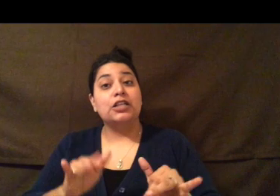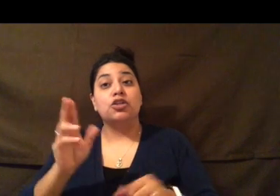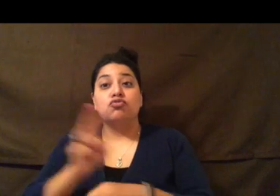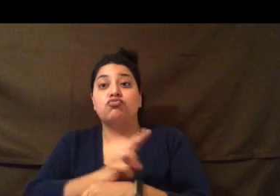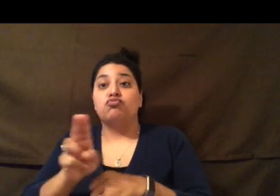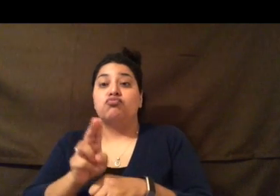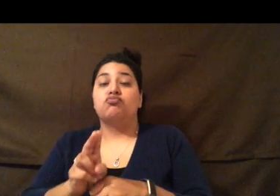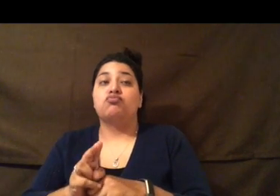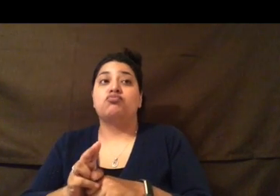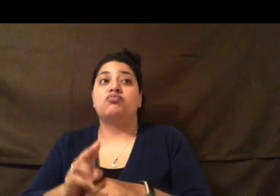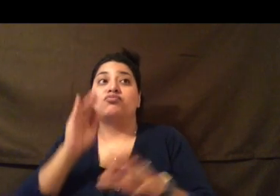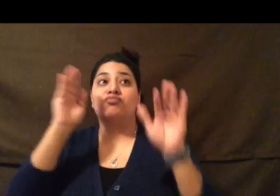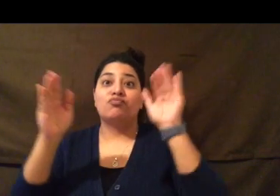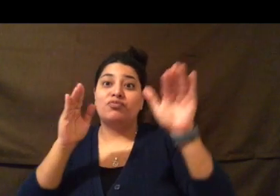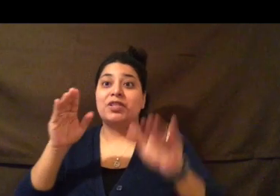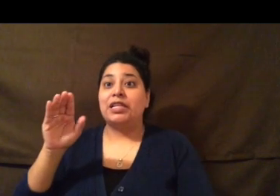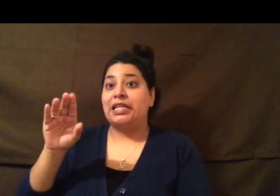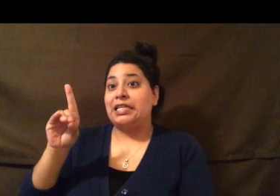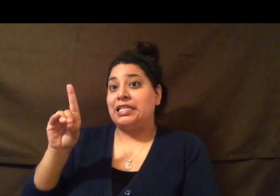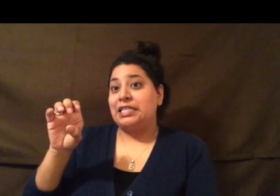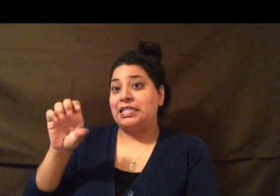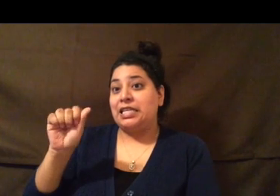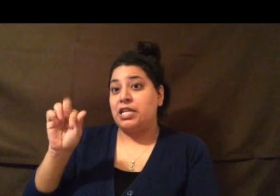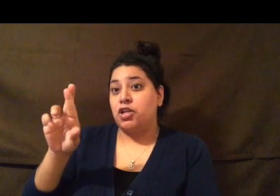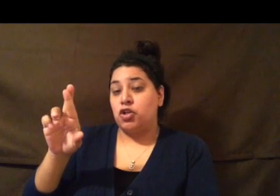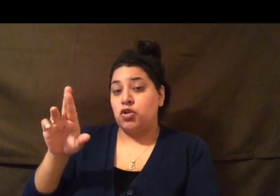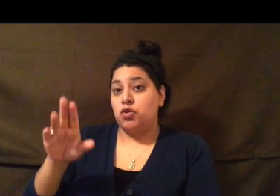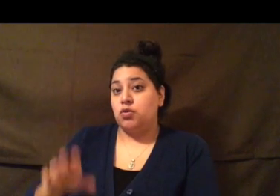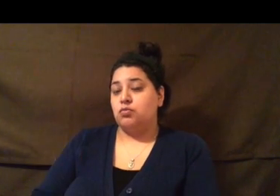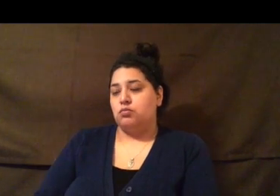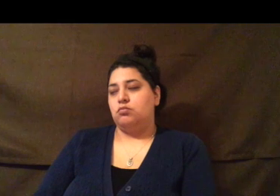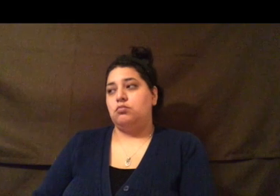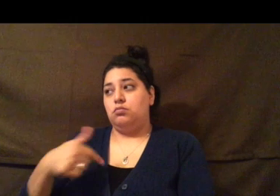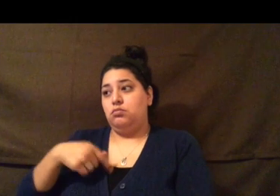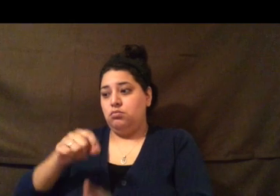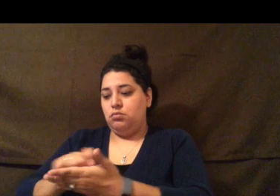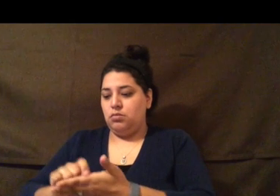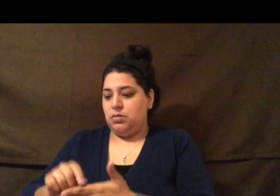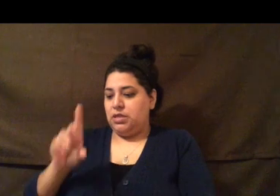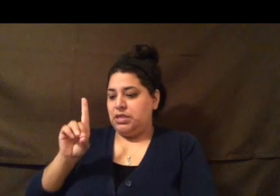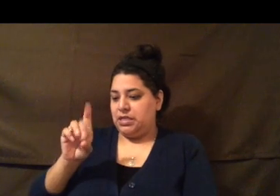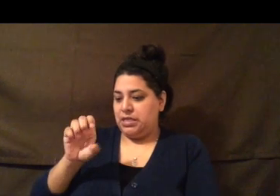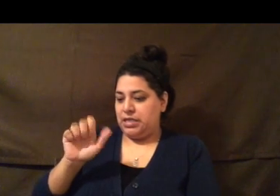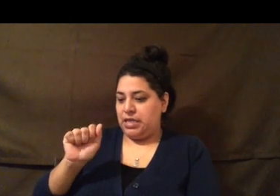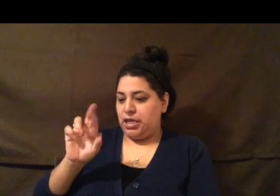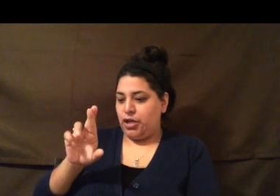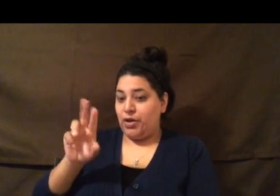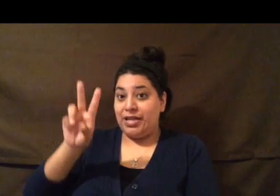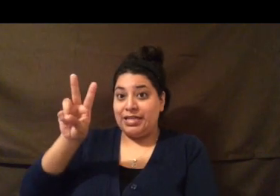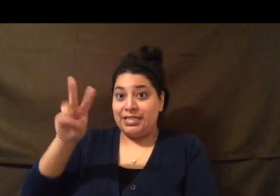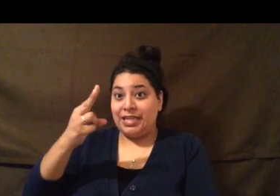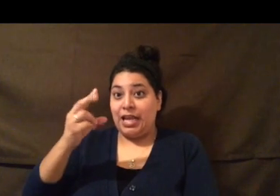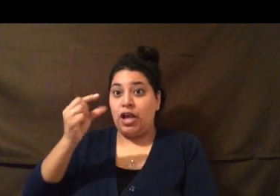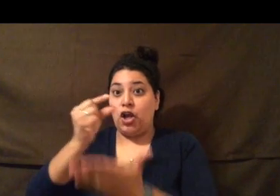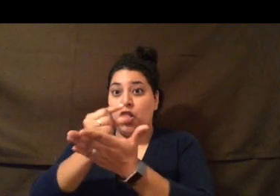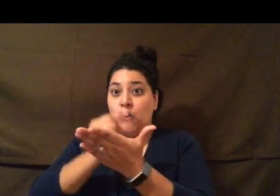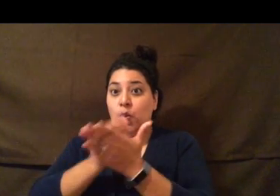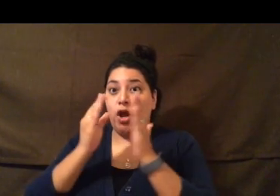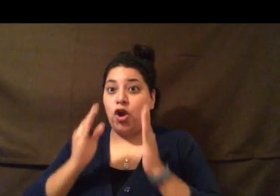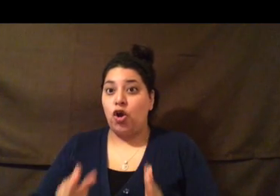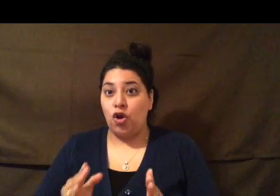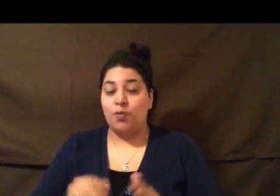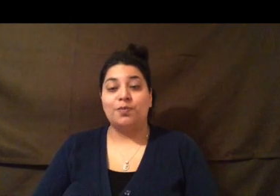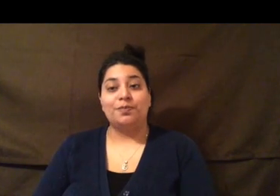and I am still going to use the greeting dear, and I'm going to write dear second